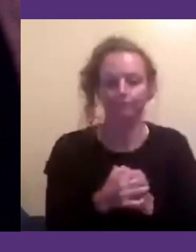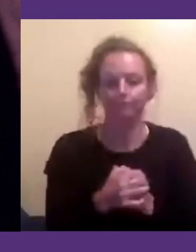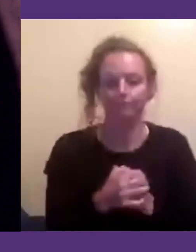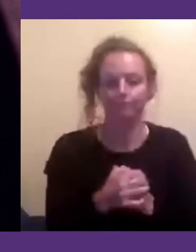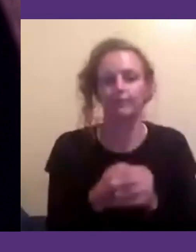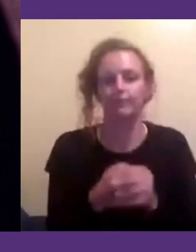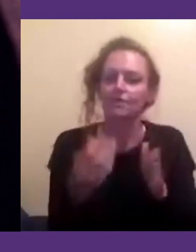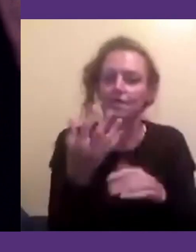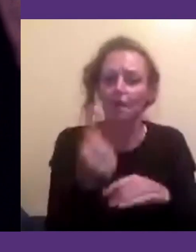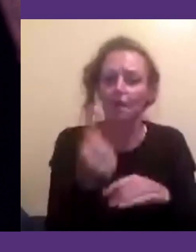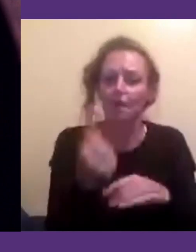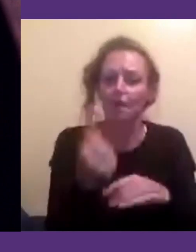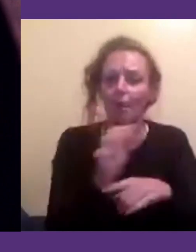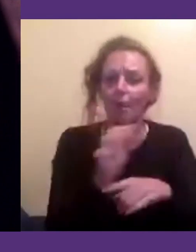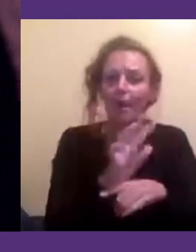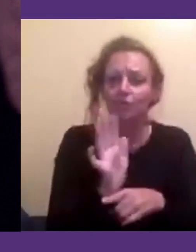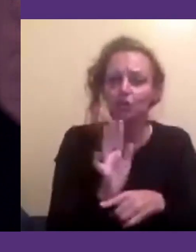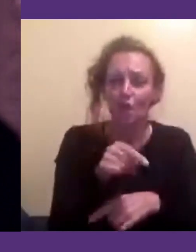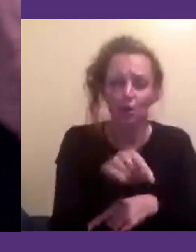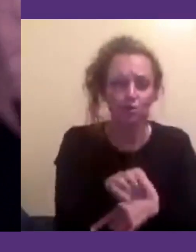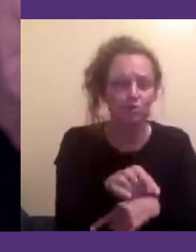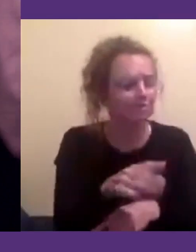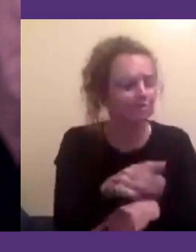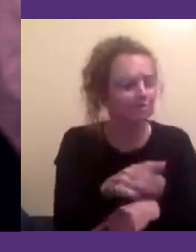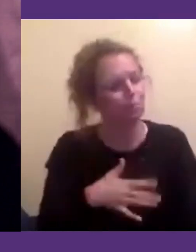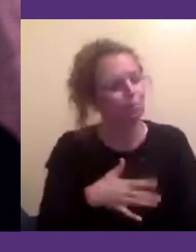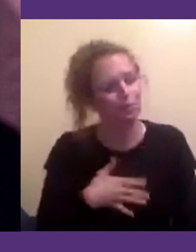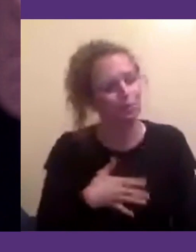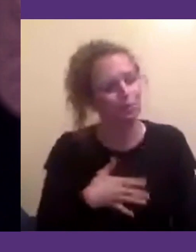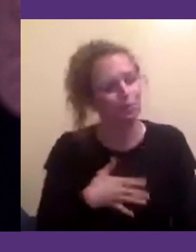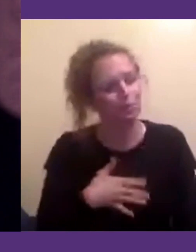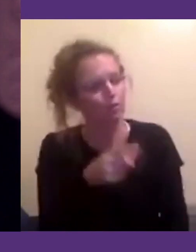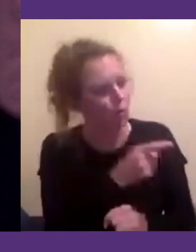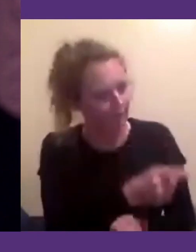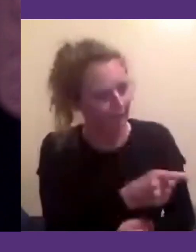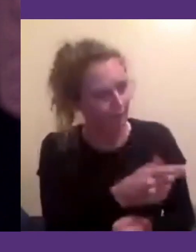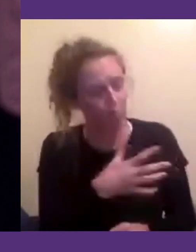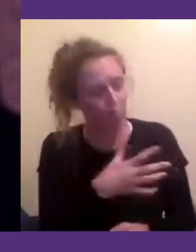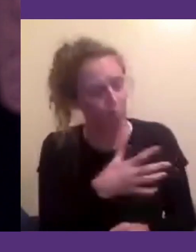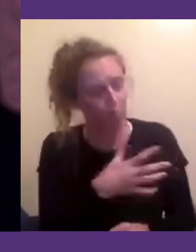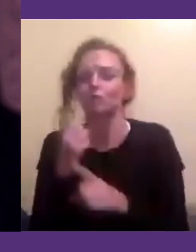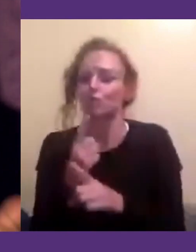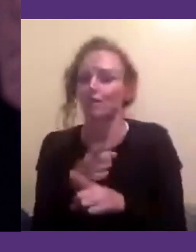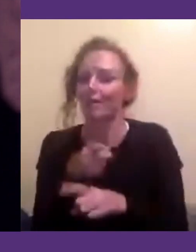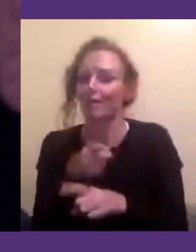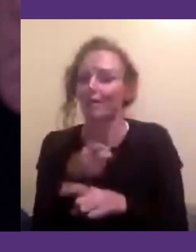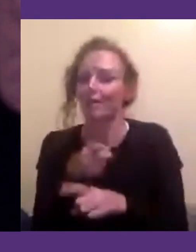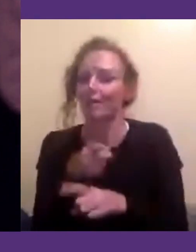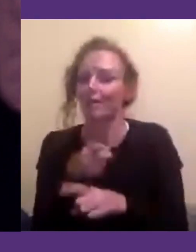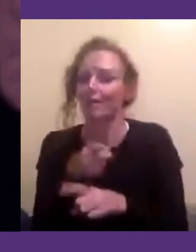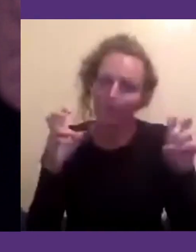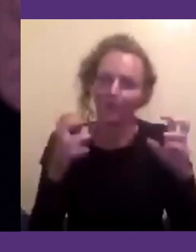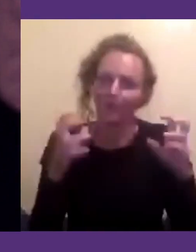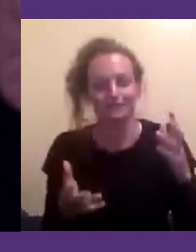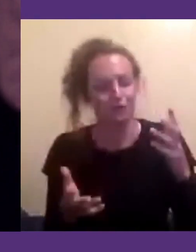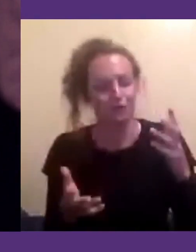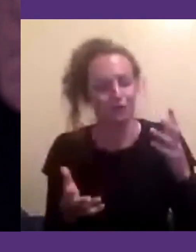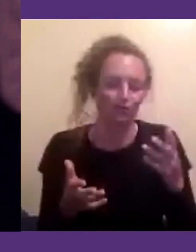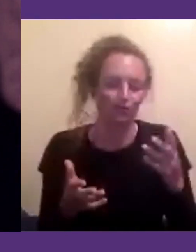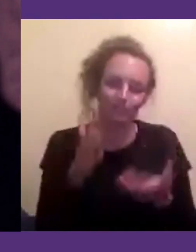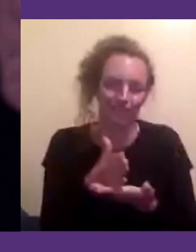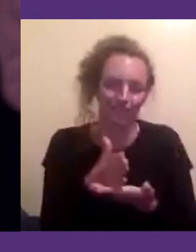that's absolutely fine too. So it's a balancing act, I would say. And look, there's been so much going on right now